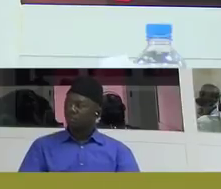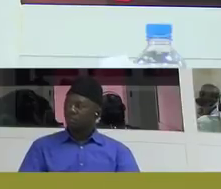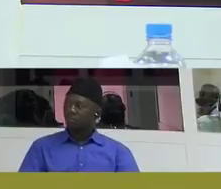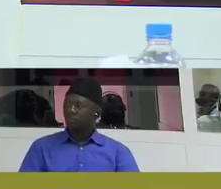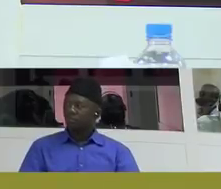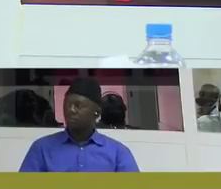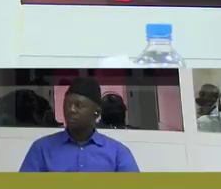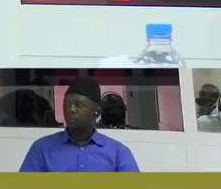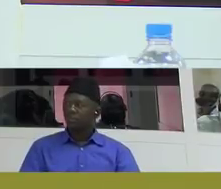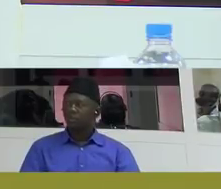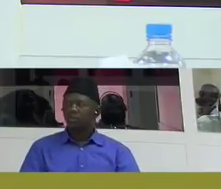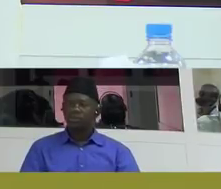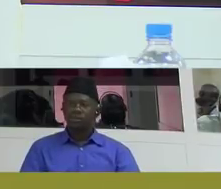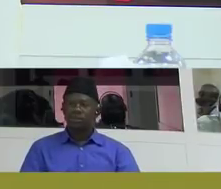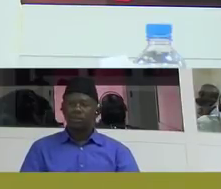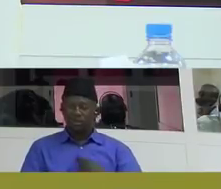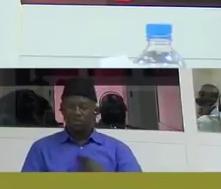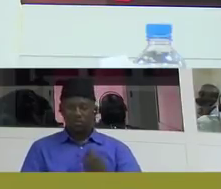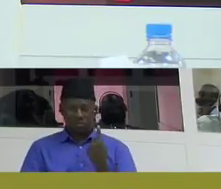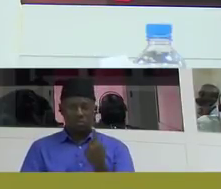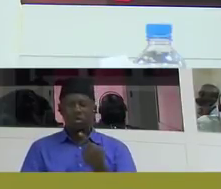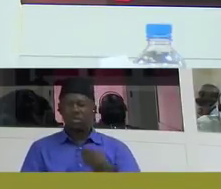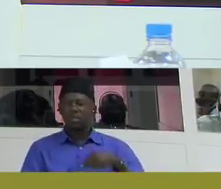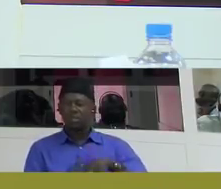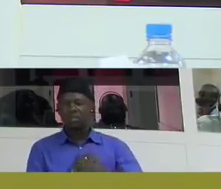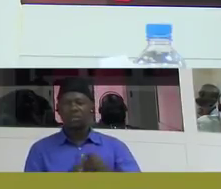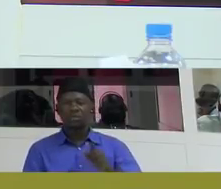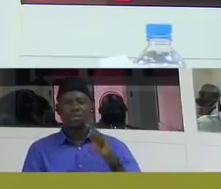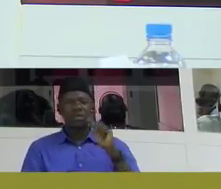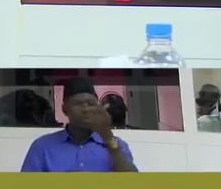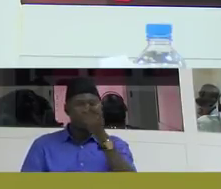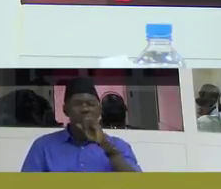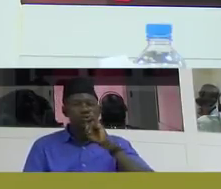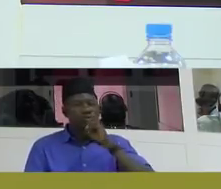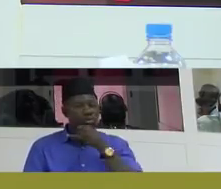that's New Joshua, where a Manjago tribe